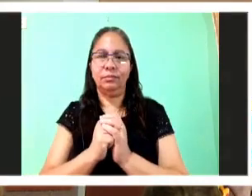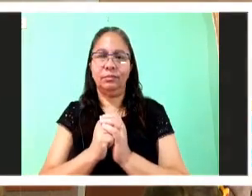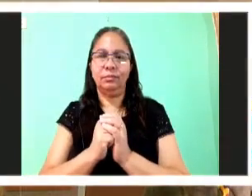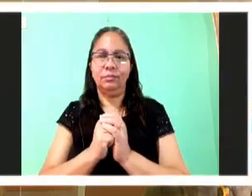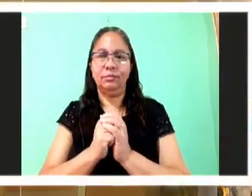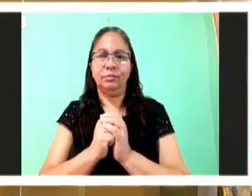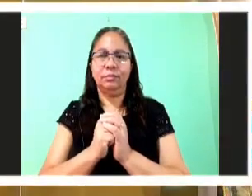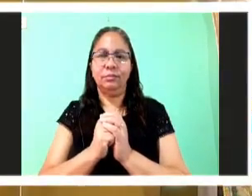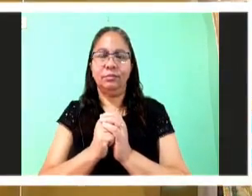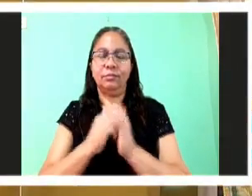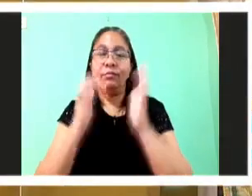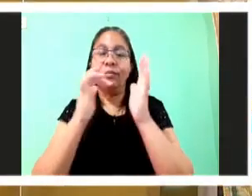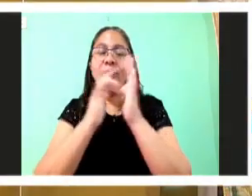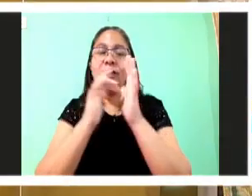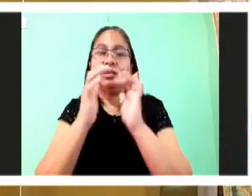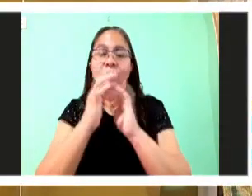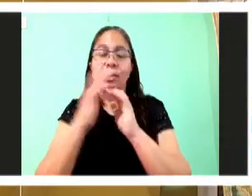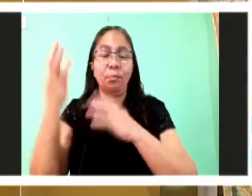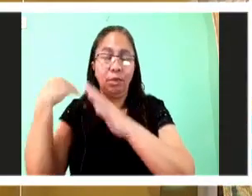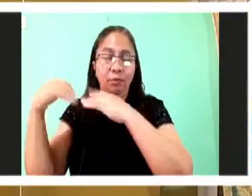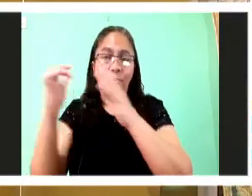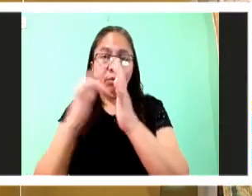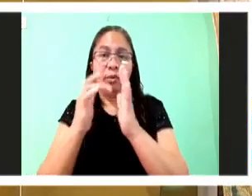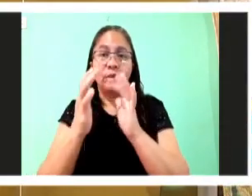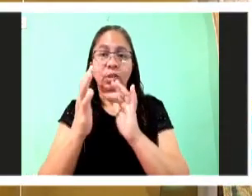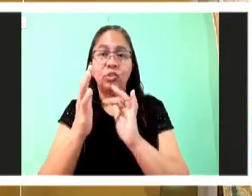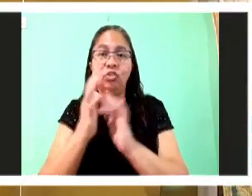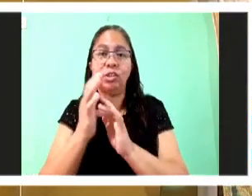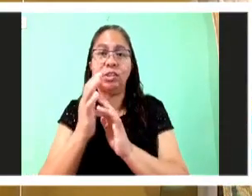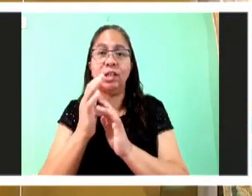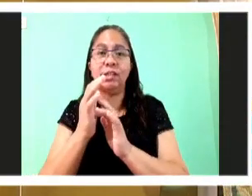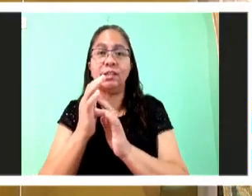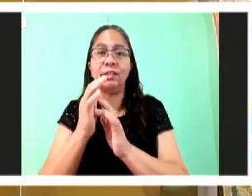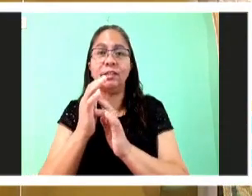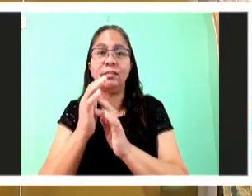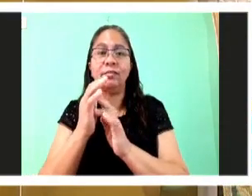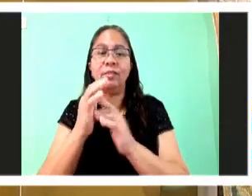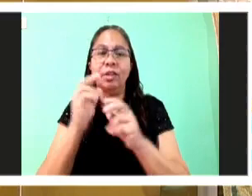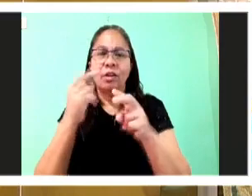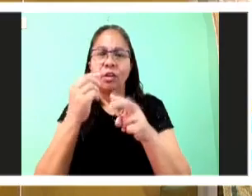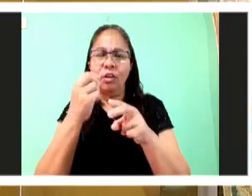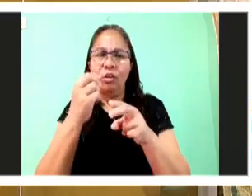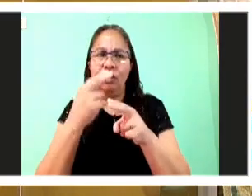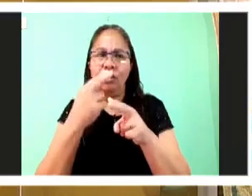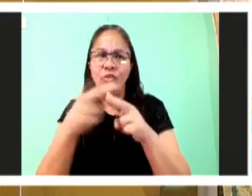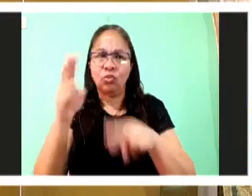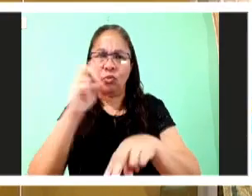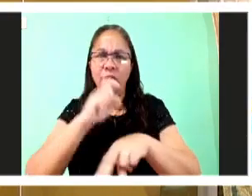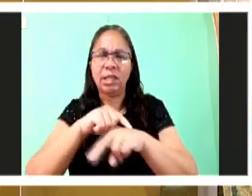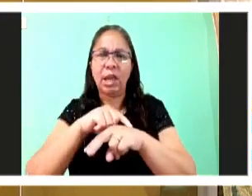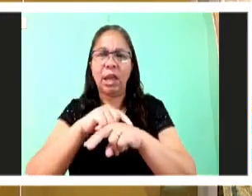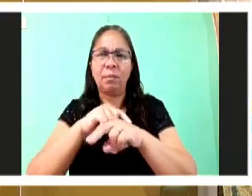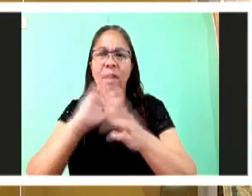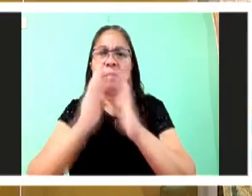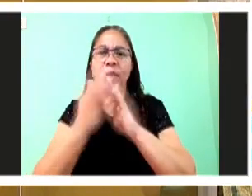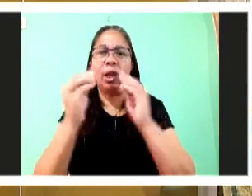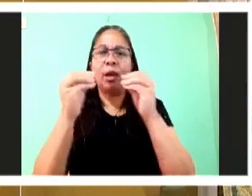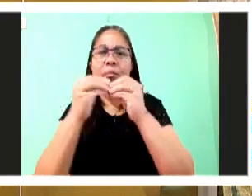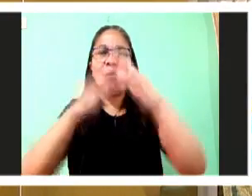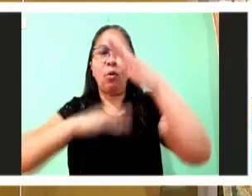We see in Jesus one who was for a short while made lower than the